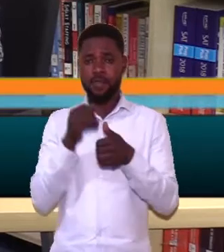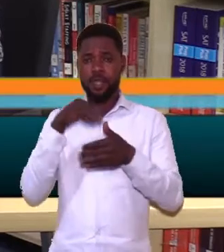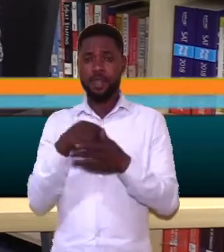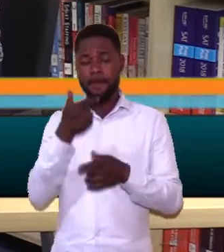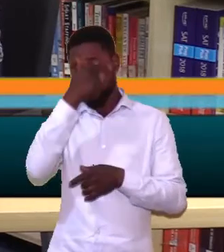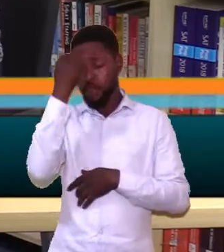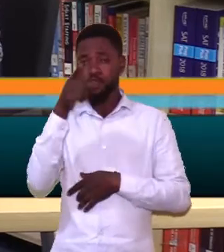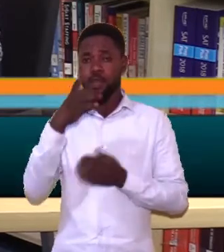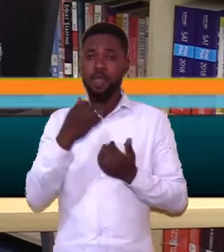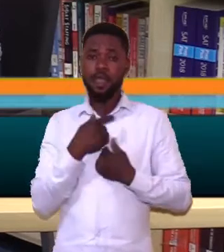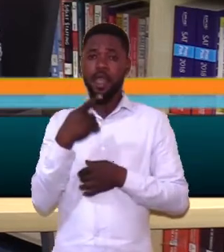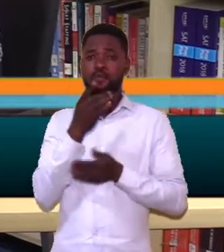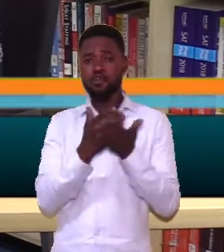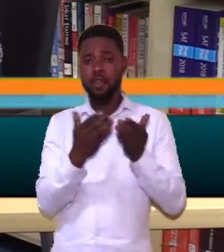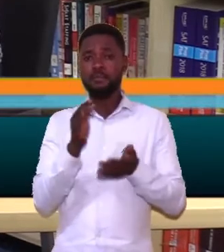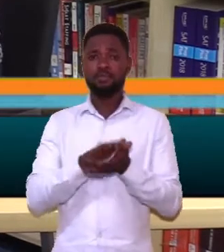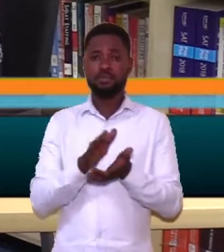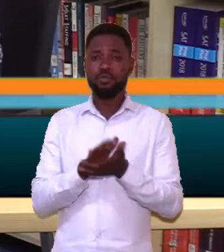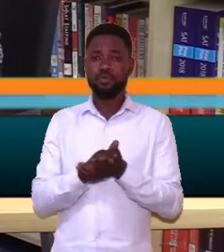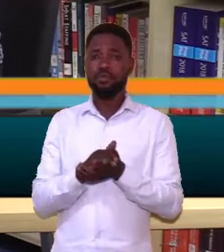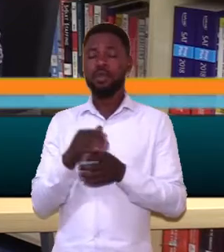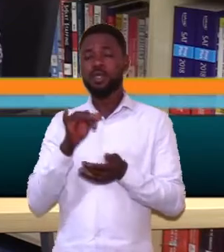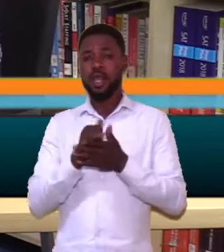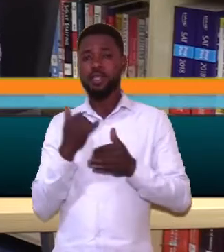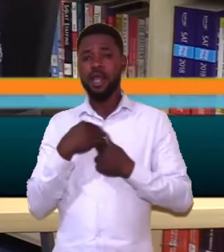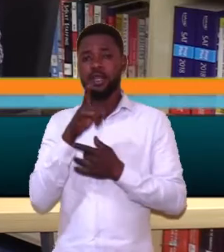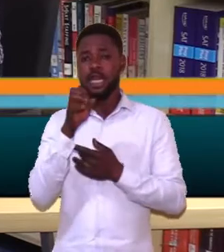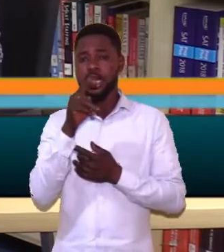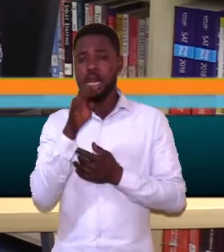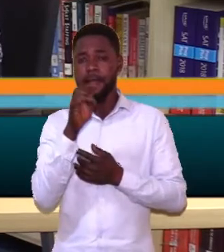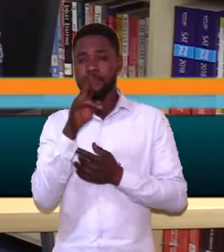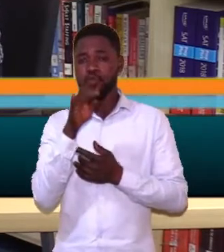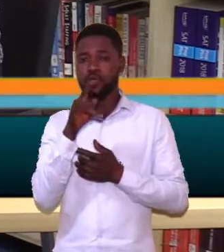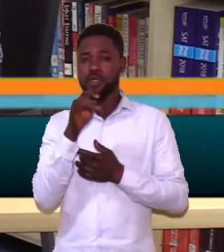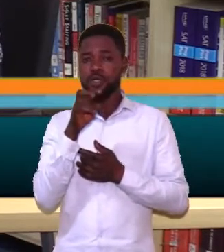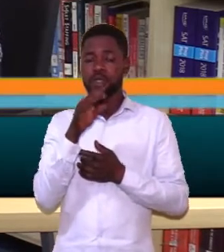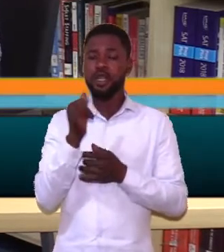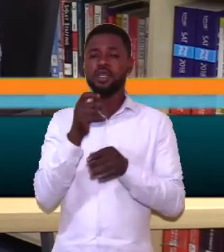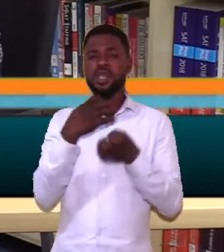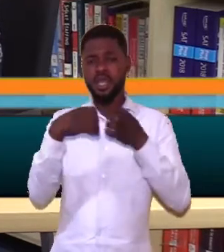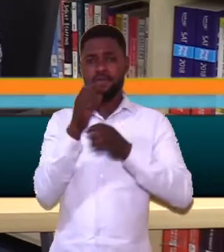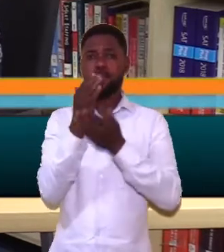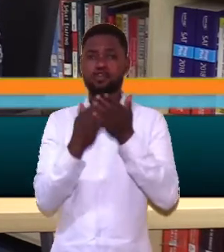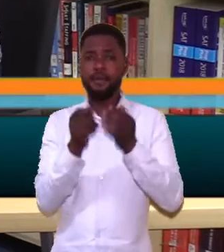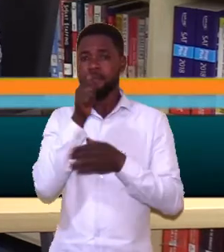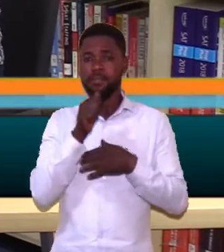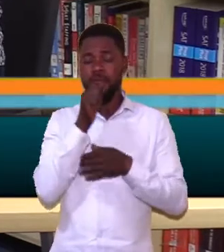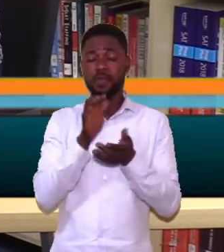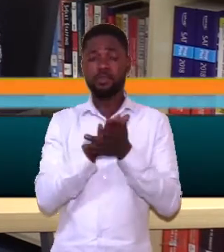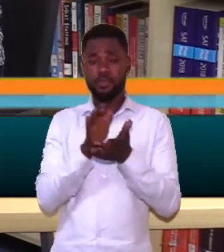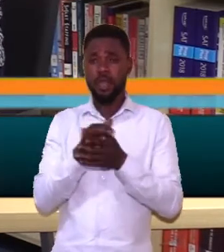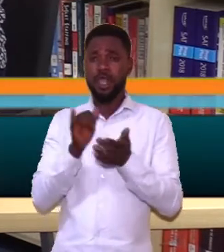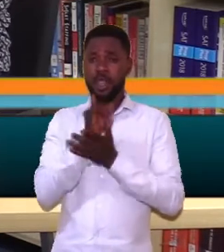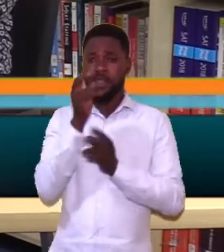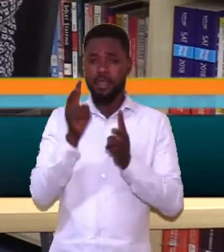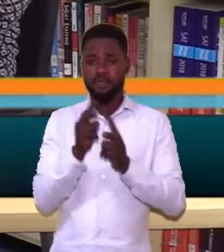with, because we have some schools that the laboratory probably is not adequate. Yes. They have some shortcomings. Even private schools have that.